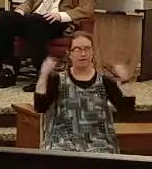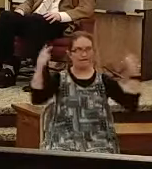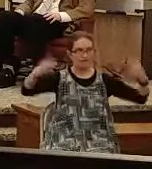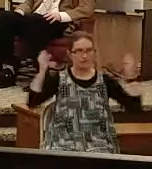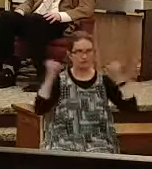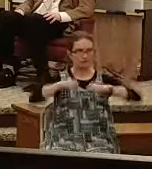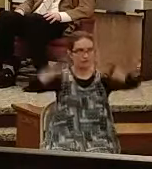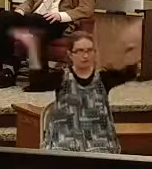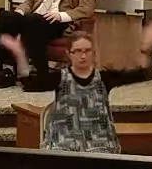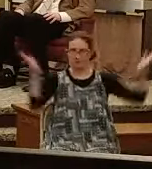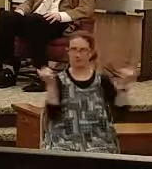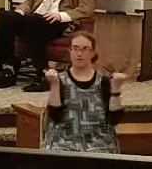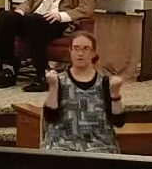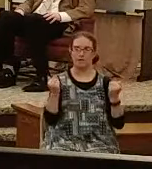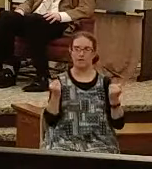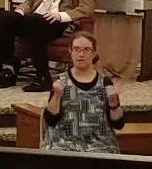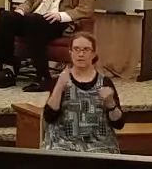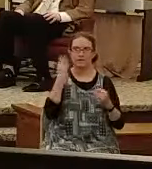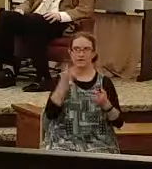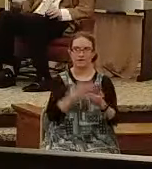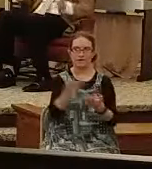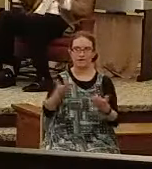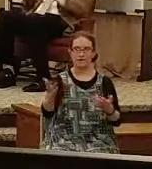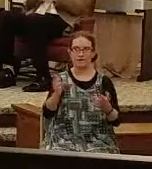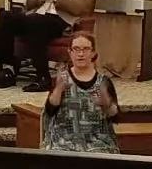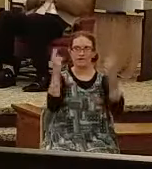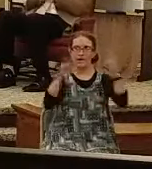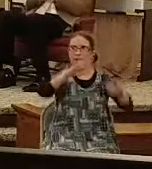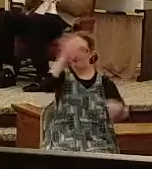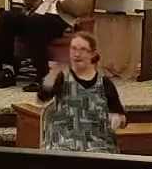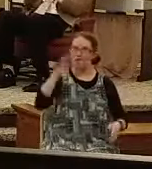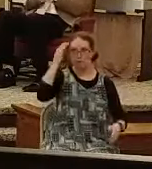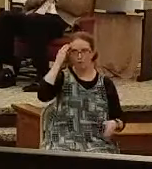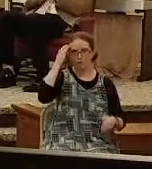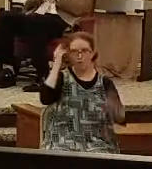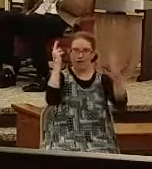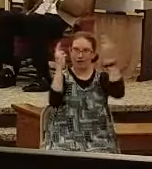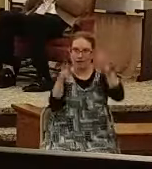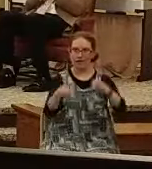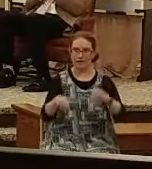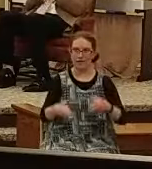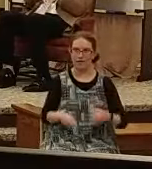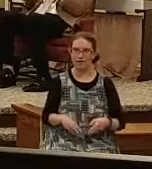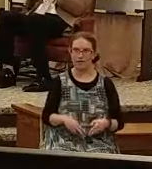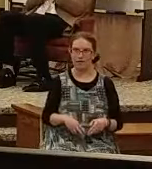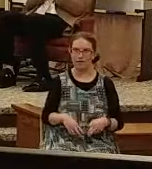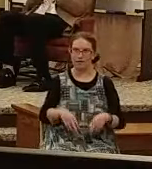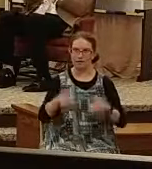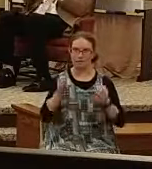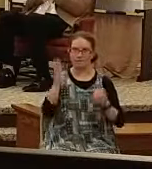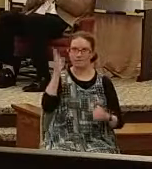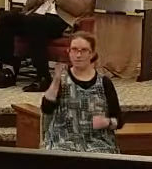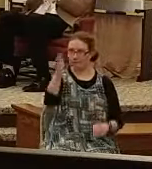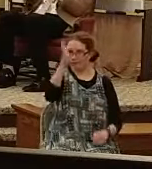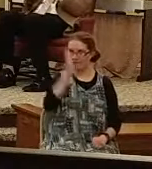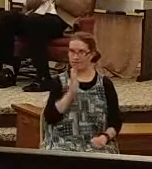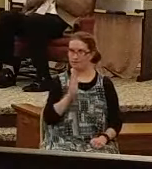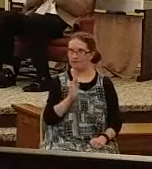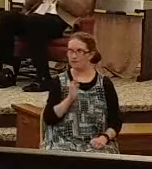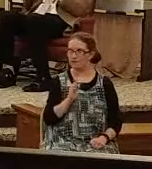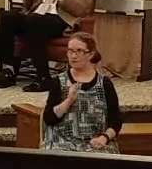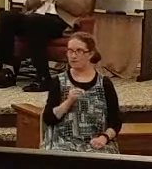erupt. You'll begin to see things happen that you never thought would happen. Hallelujah. Oh, my God. And